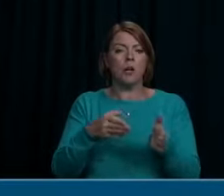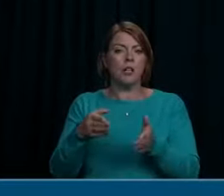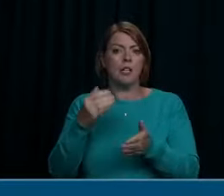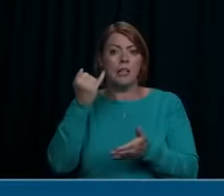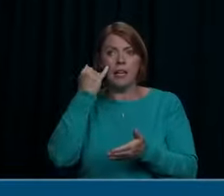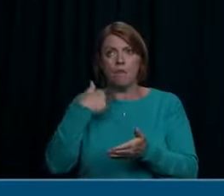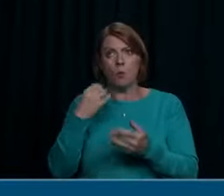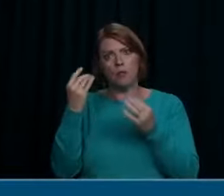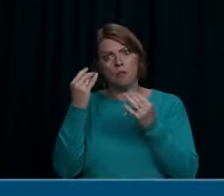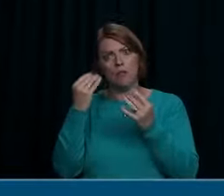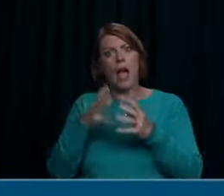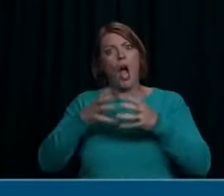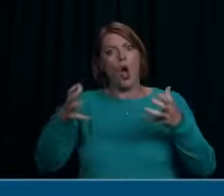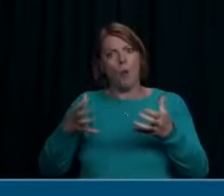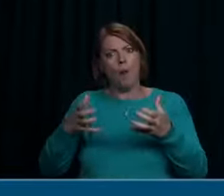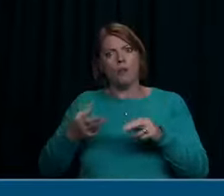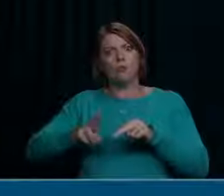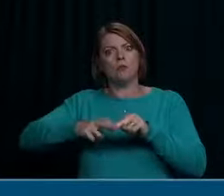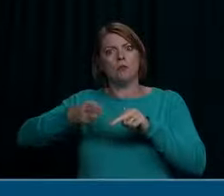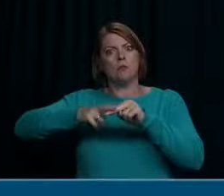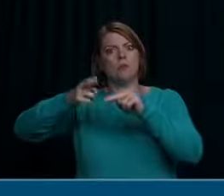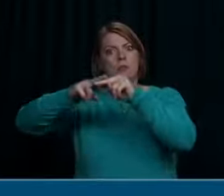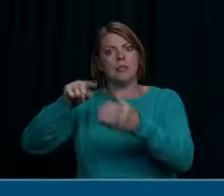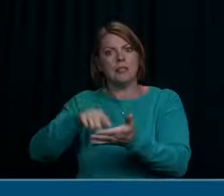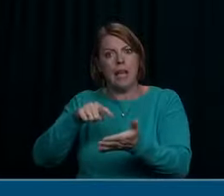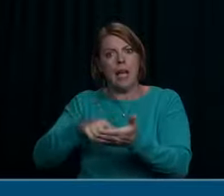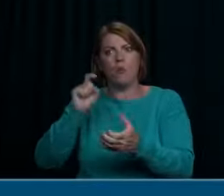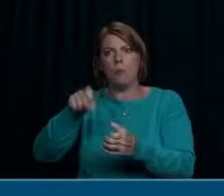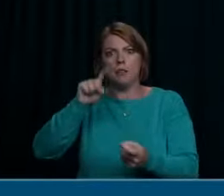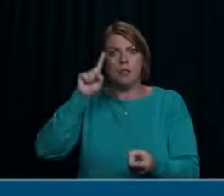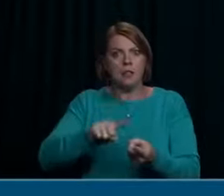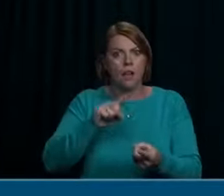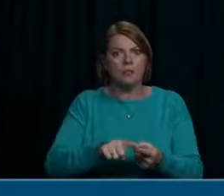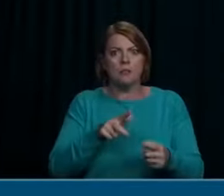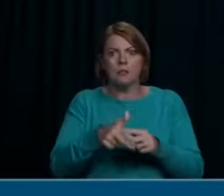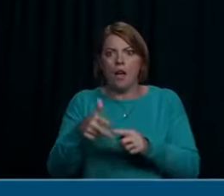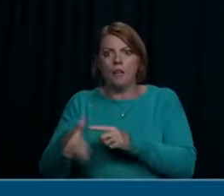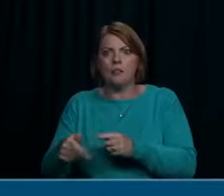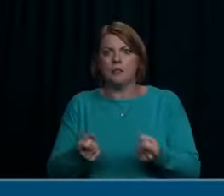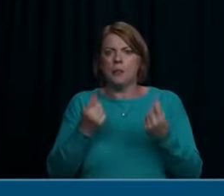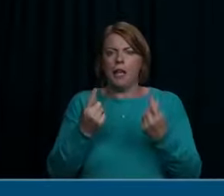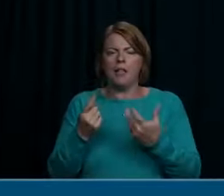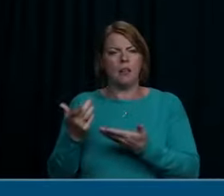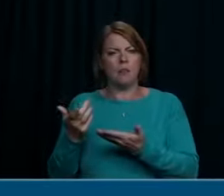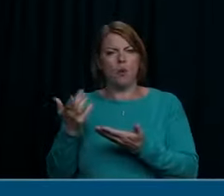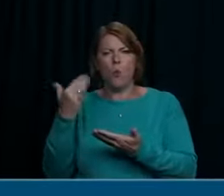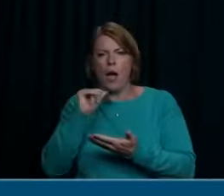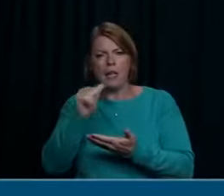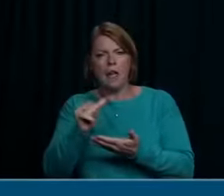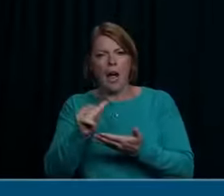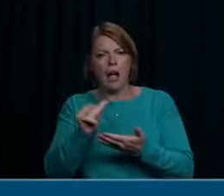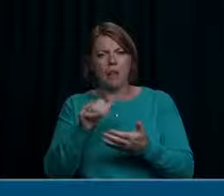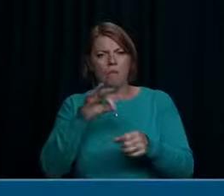debt is increased and how much we're going to cut spending, that we're not voting for something that would actually reduce the debt. So